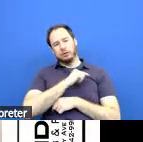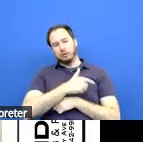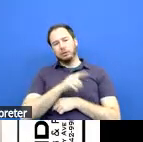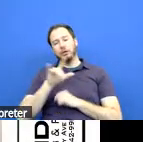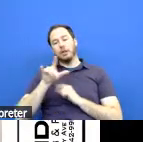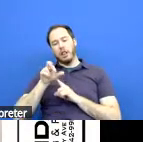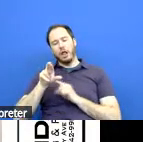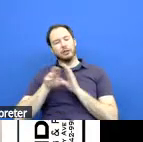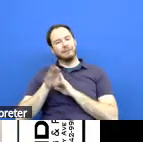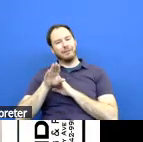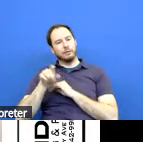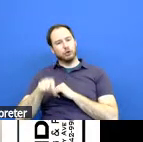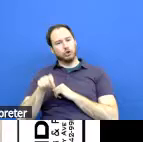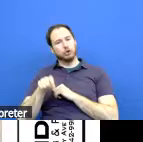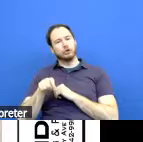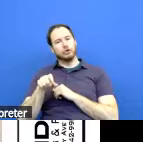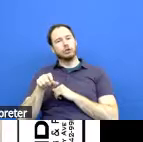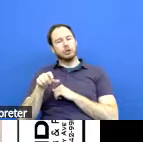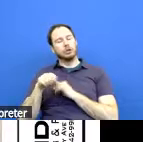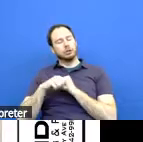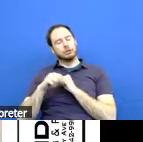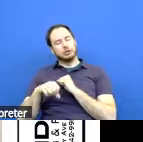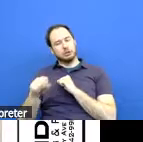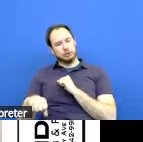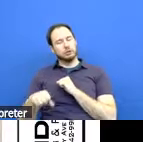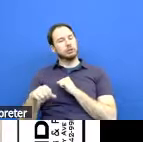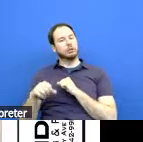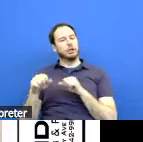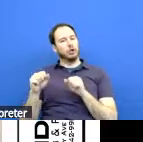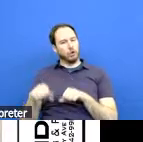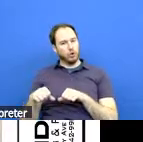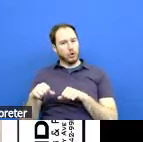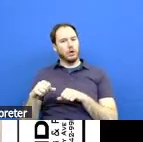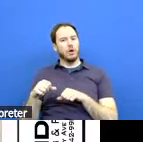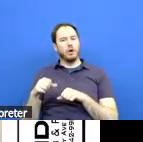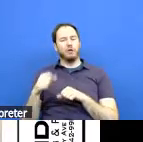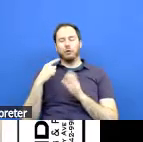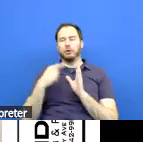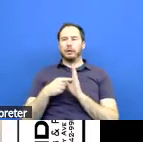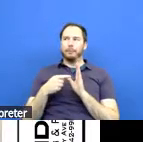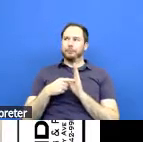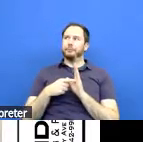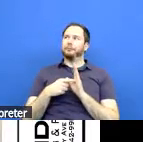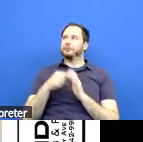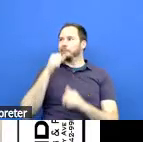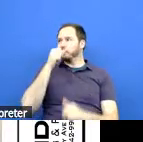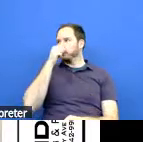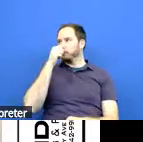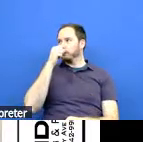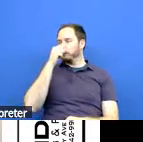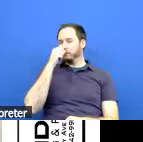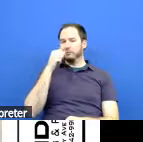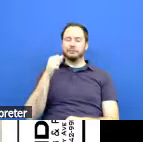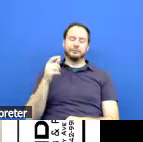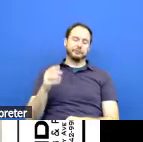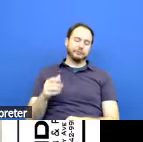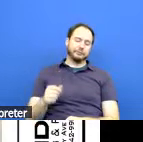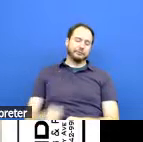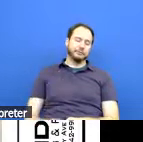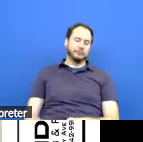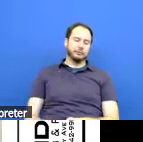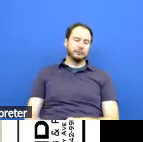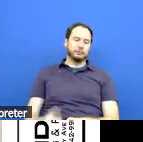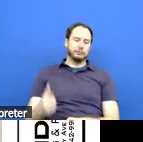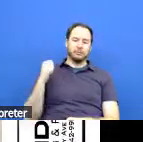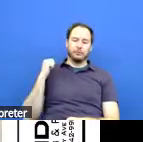development, it can be a more prolonged process. So I'll give you an example. when we did the one for off